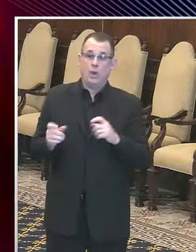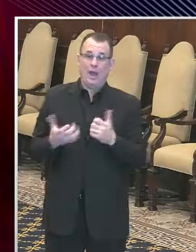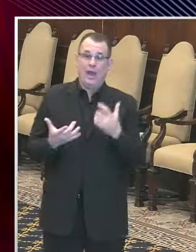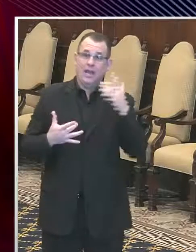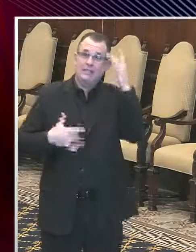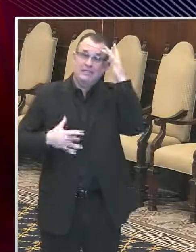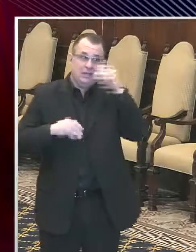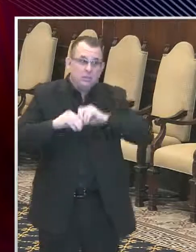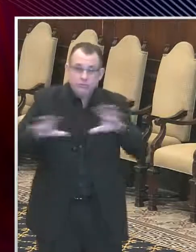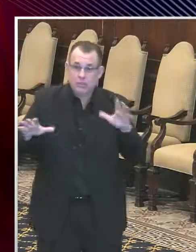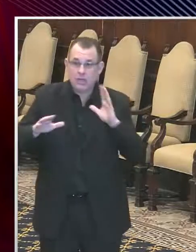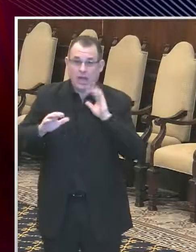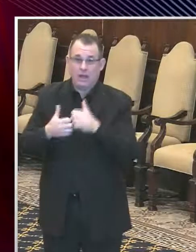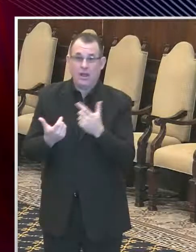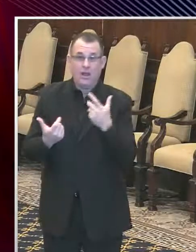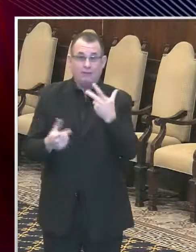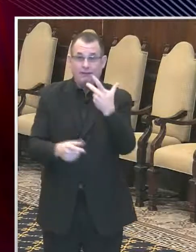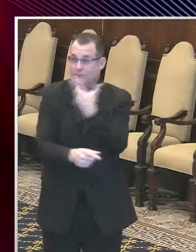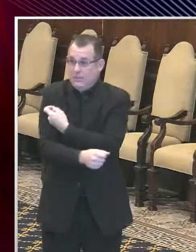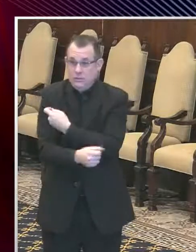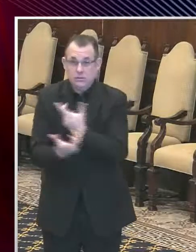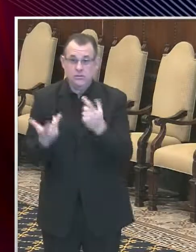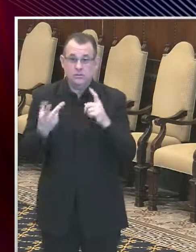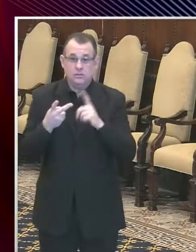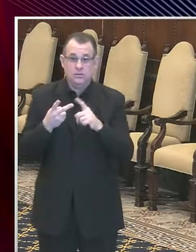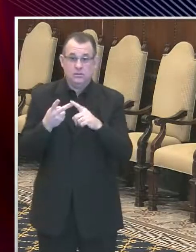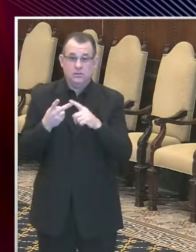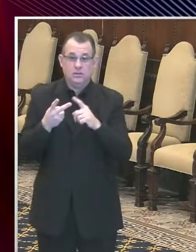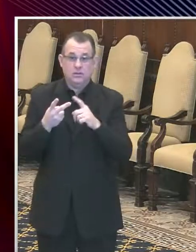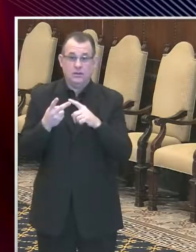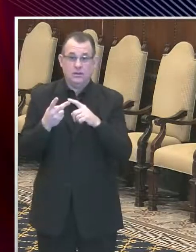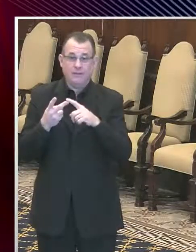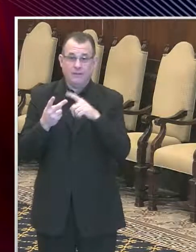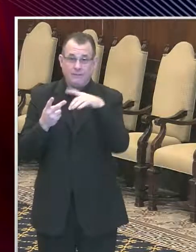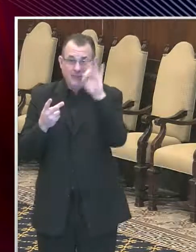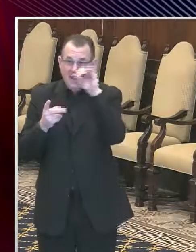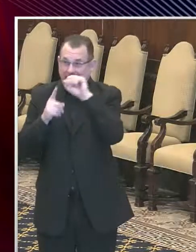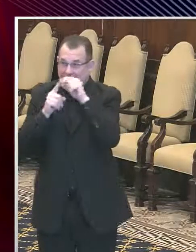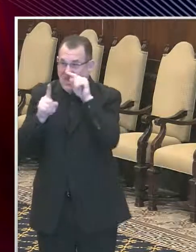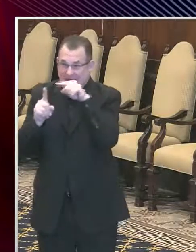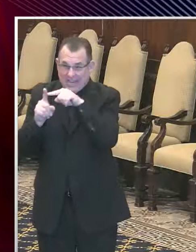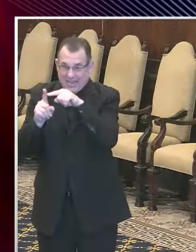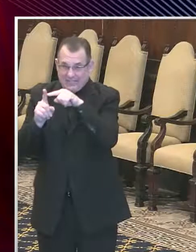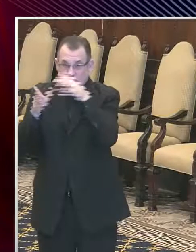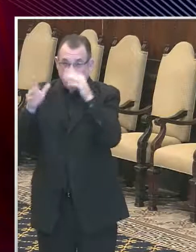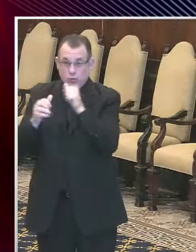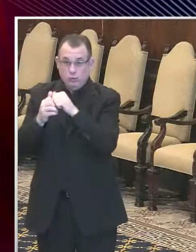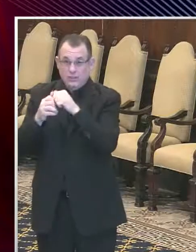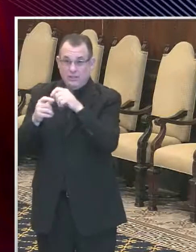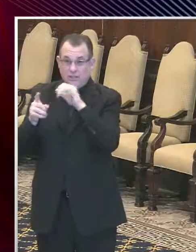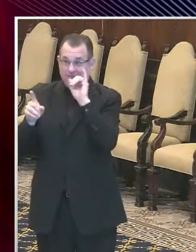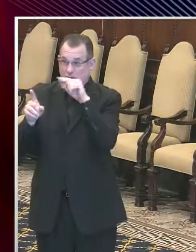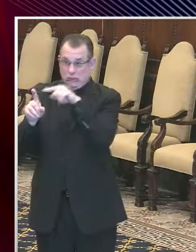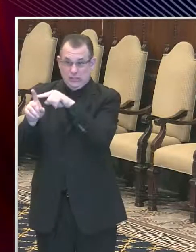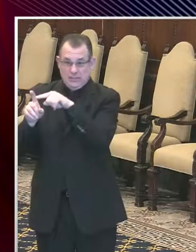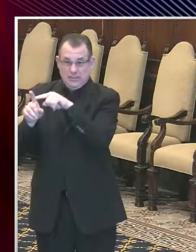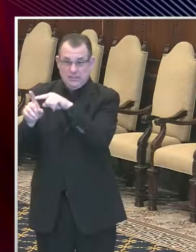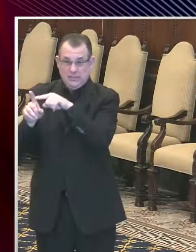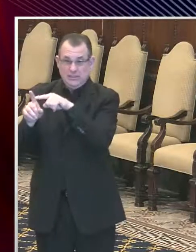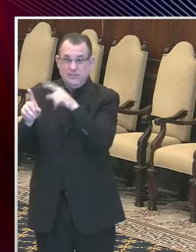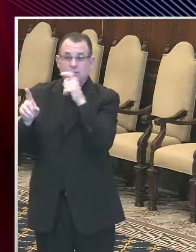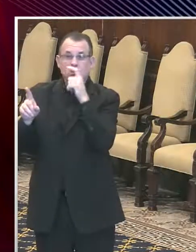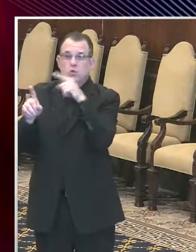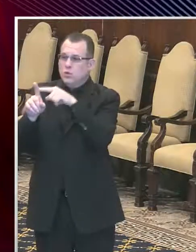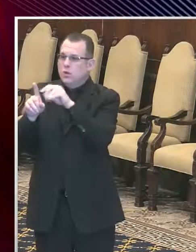have a vaccine for is to identify the case, and then that person has the infection, then learn who that person may have